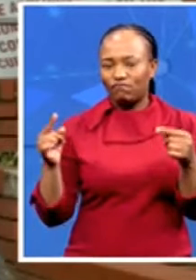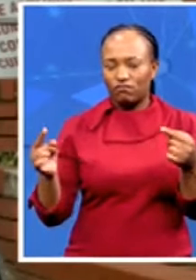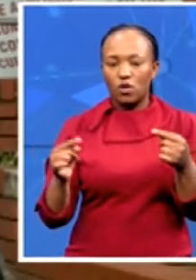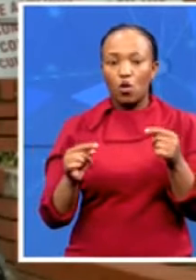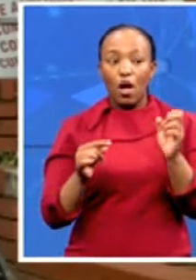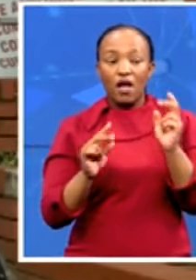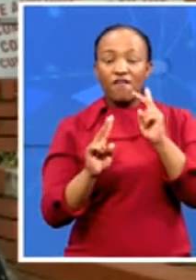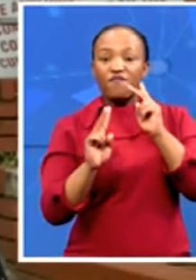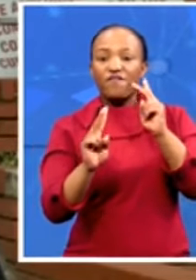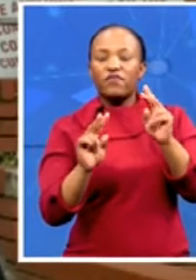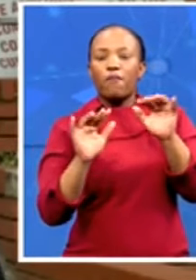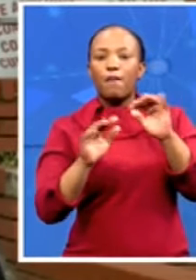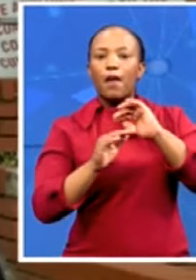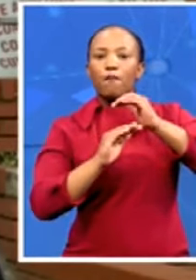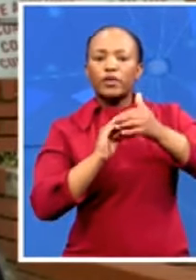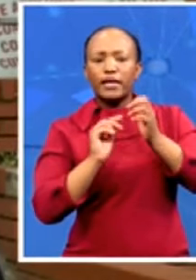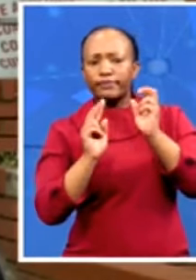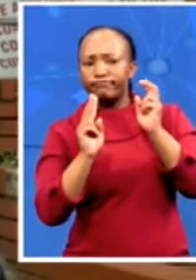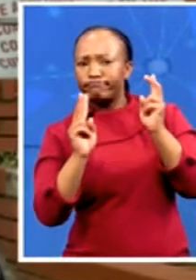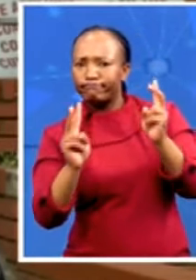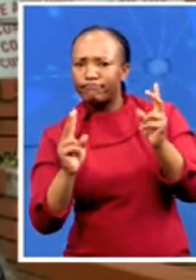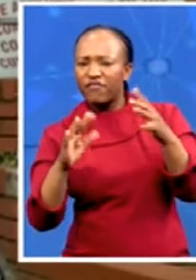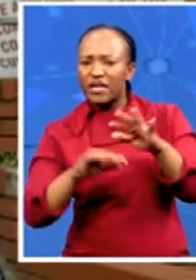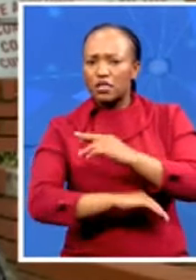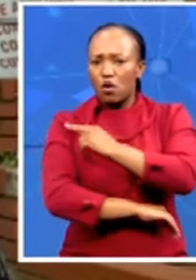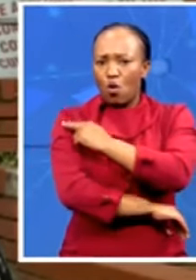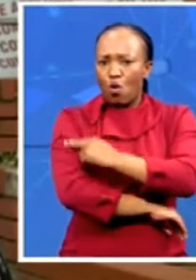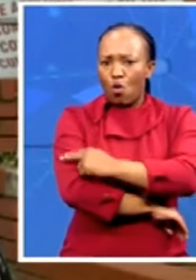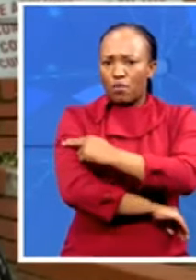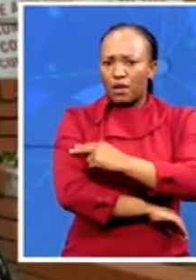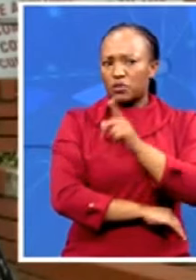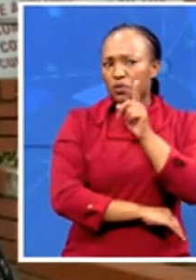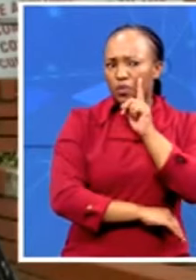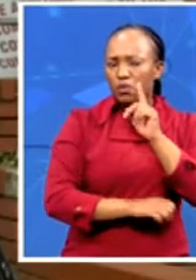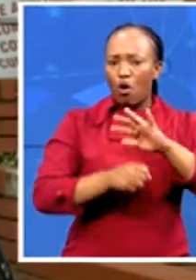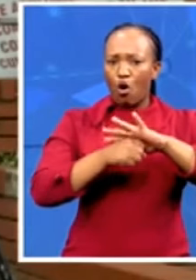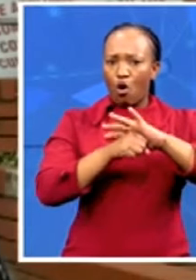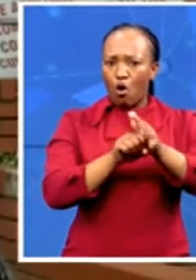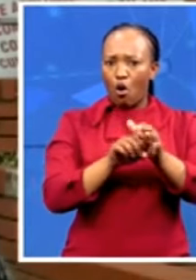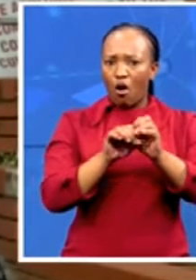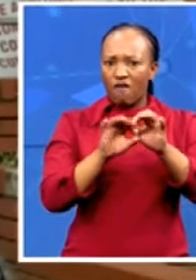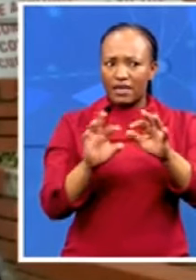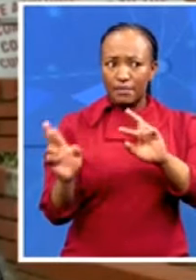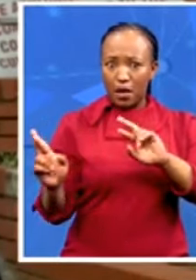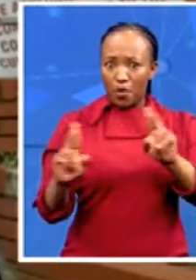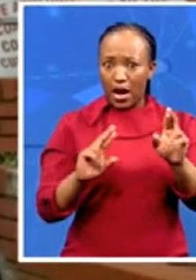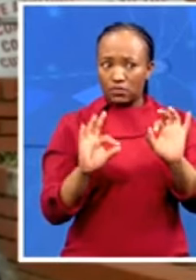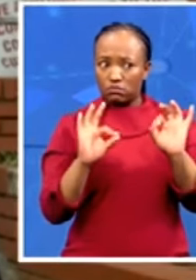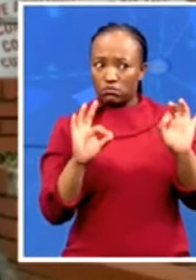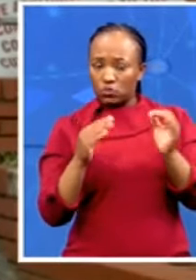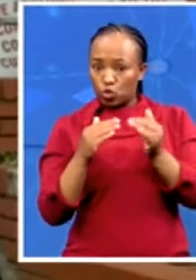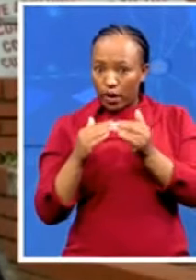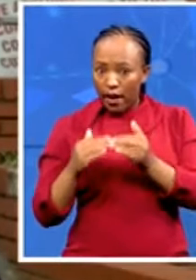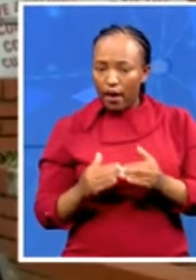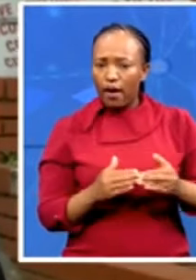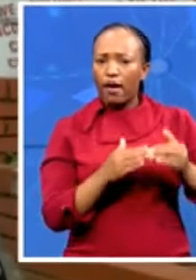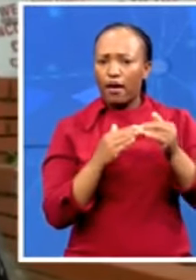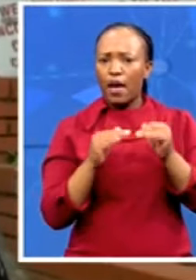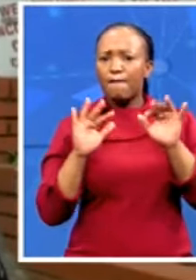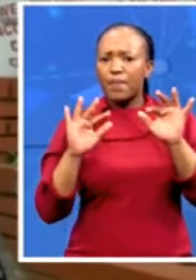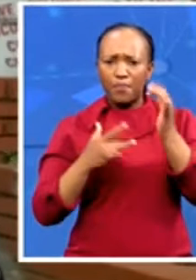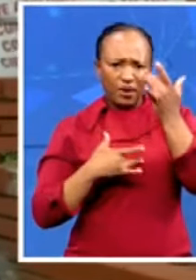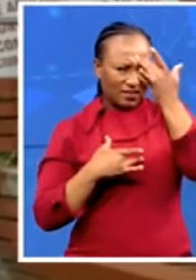have COVID-19, is ready for COVID-19, to take care of COVID-19 patients, and they found that this